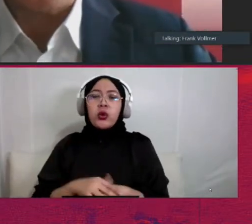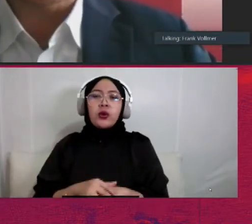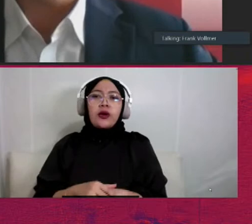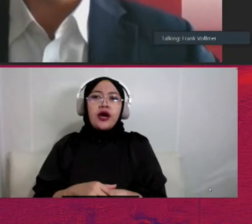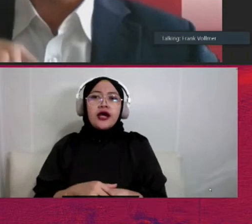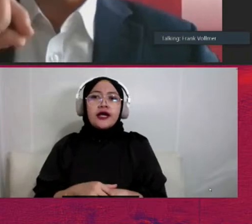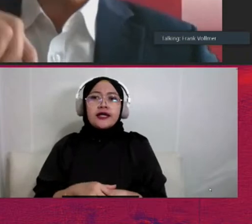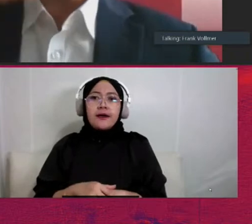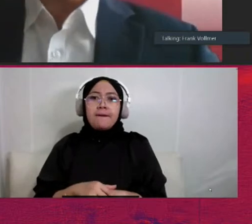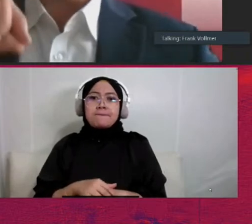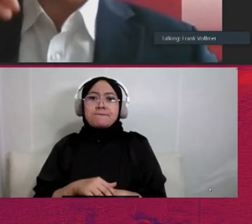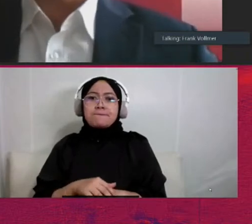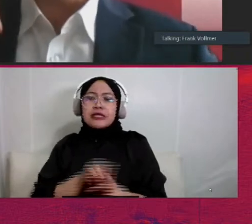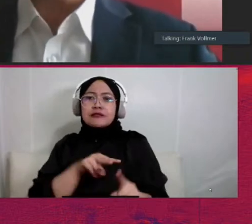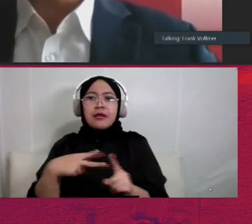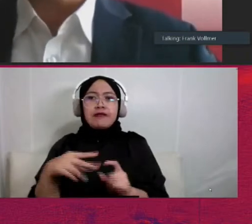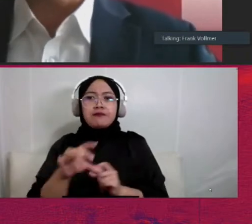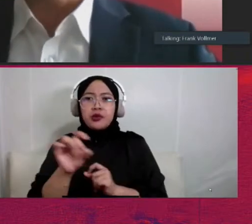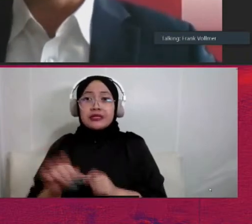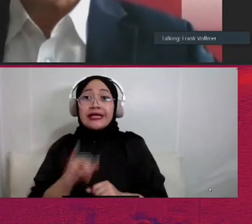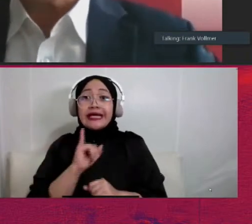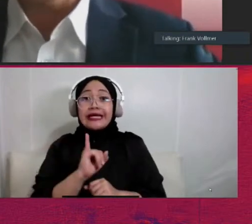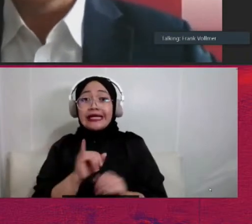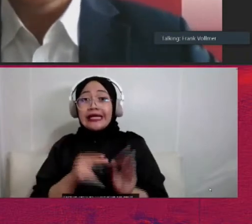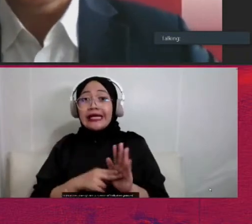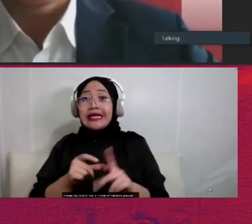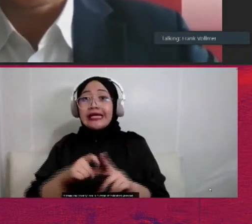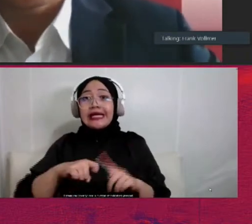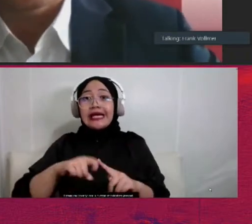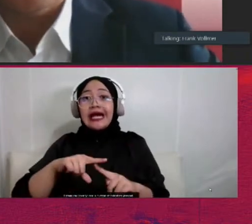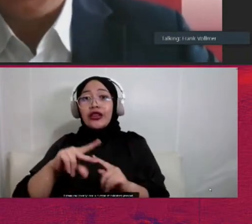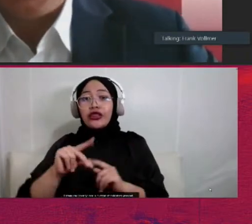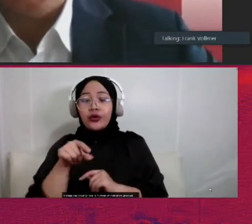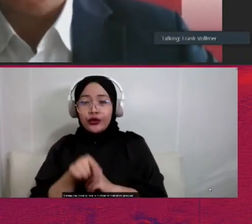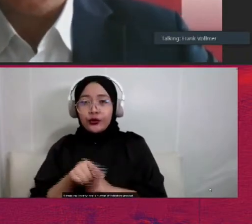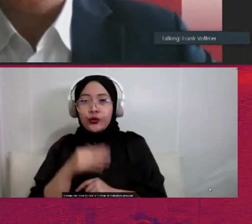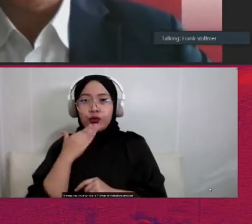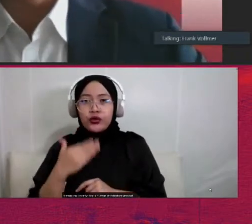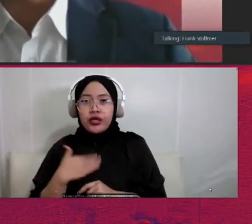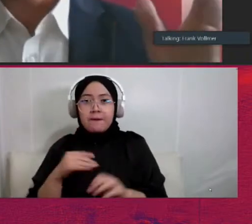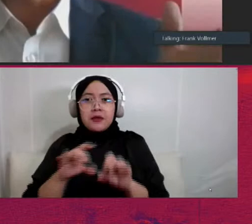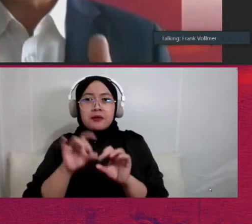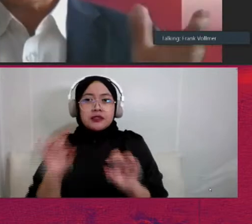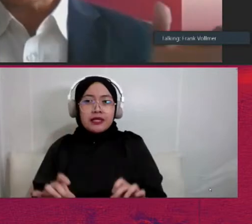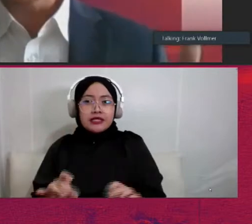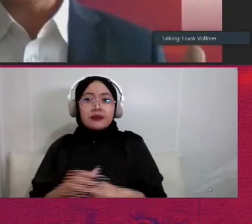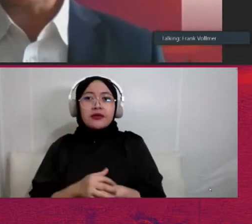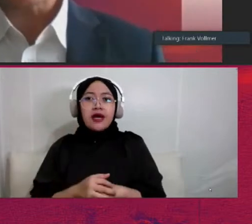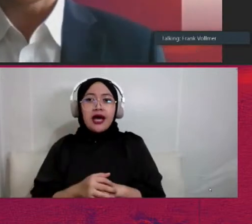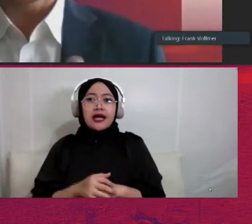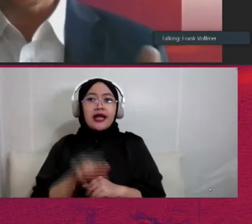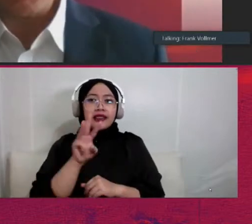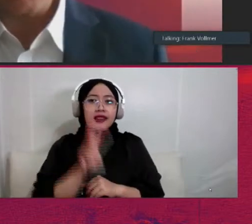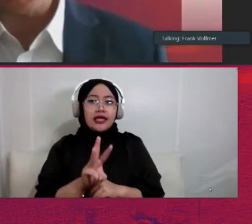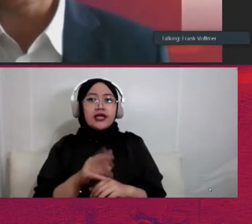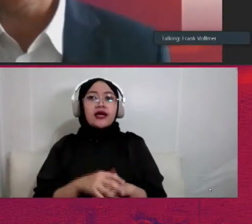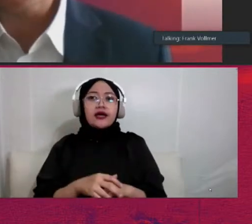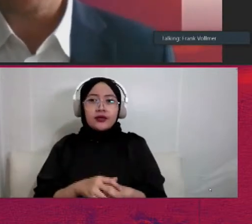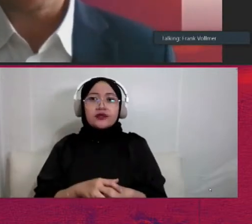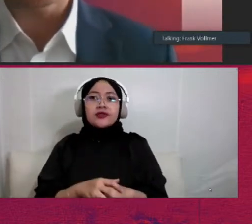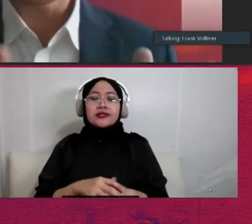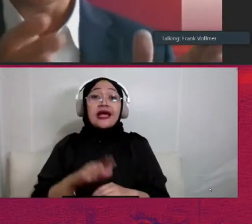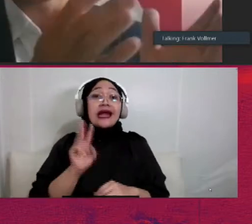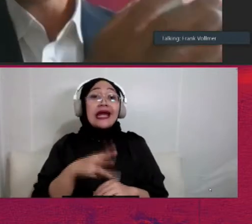dimensions, and each indicator gets a certain weight. And in the three-dimensional structure of the global MPI,